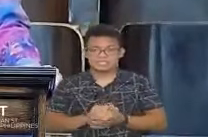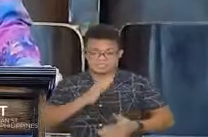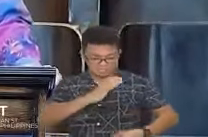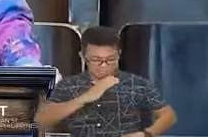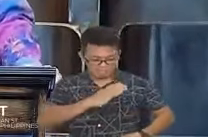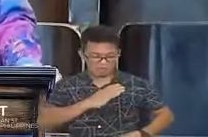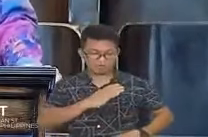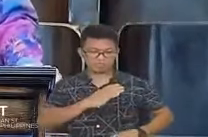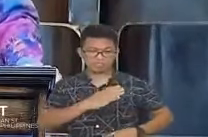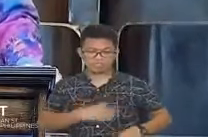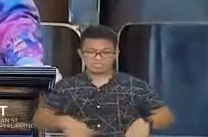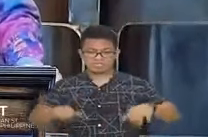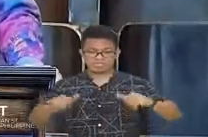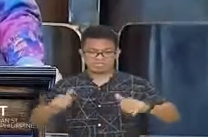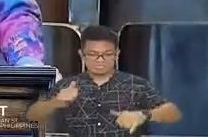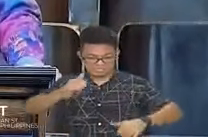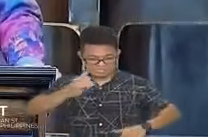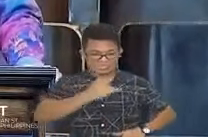Hello?